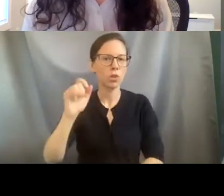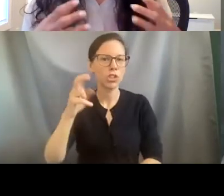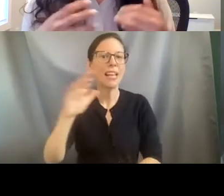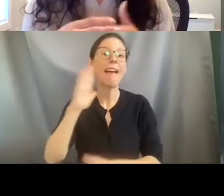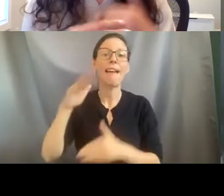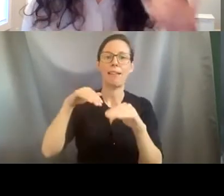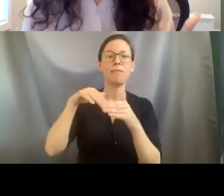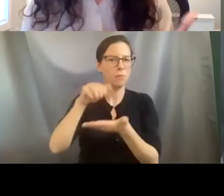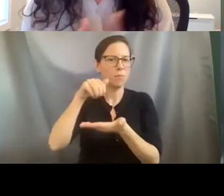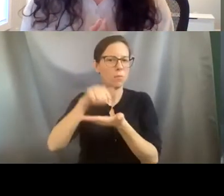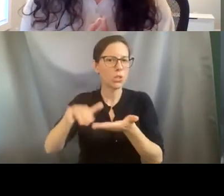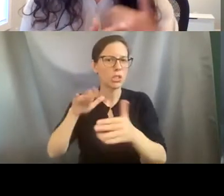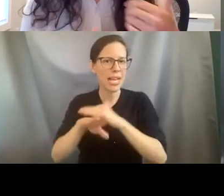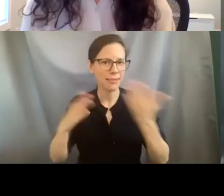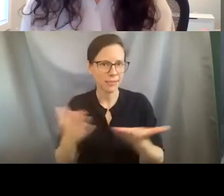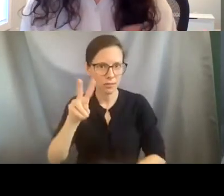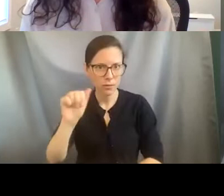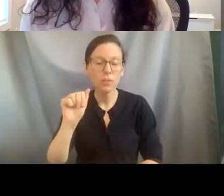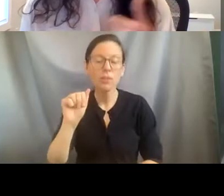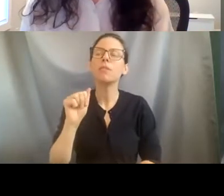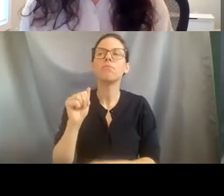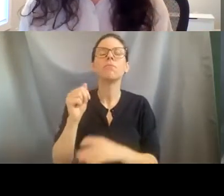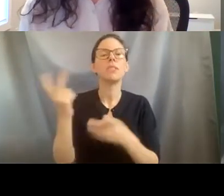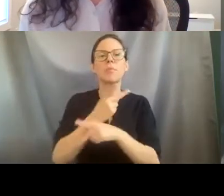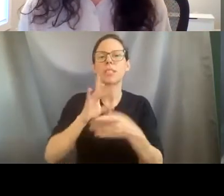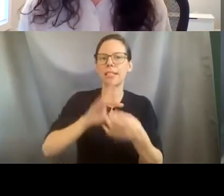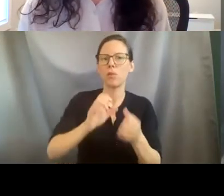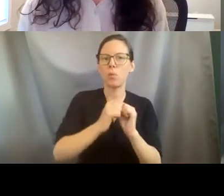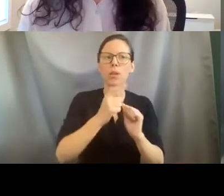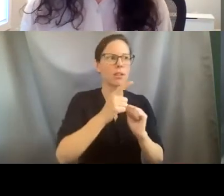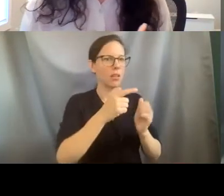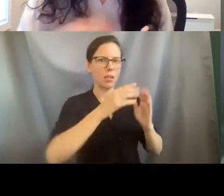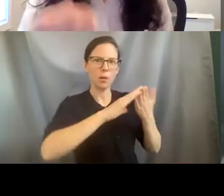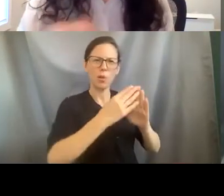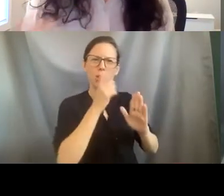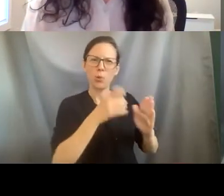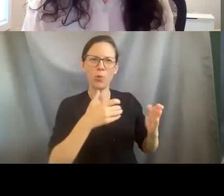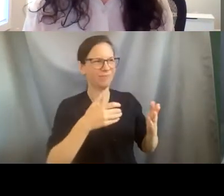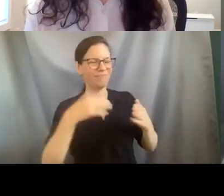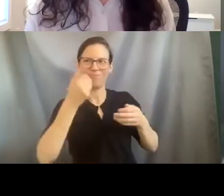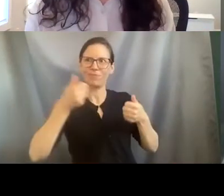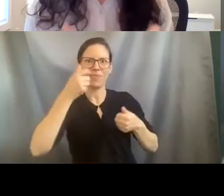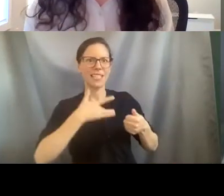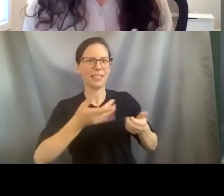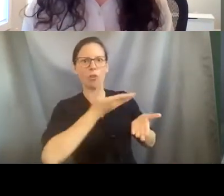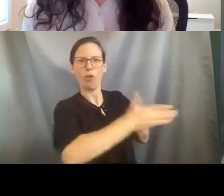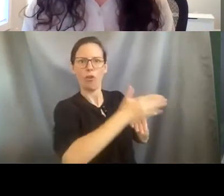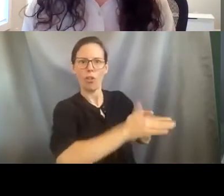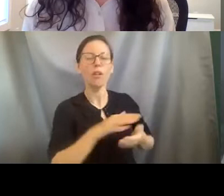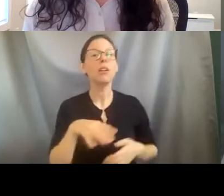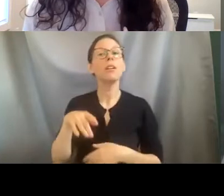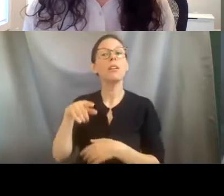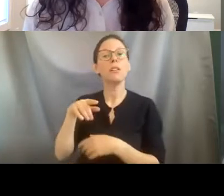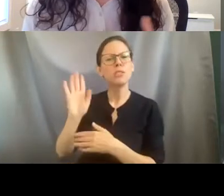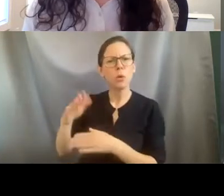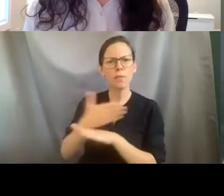Virginia, especially as it impacts marginalized communities. And so before we get there, though, Tarina, I'd love to